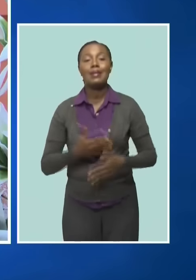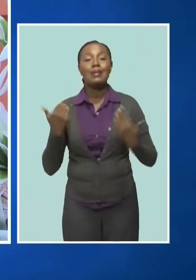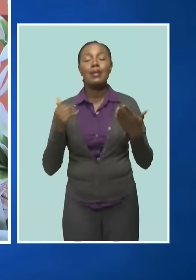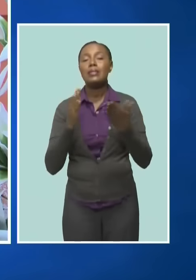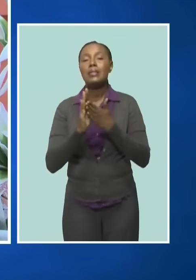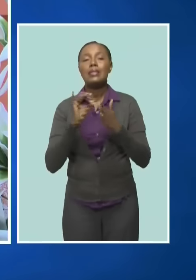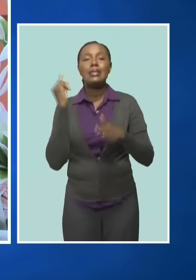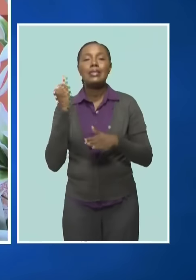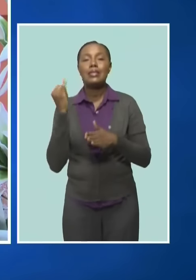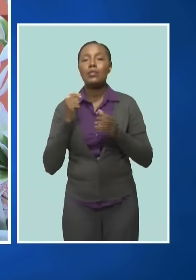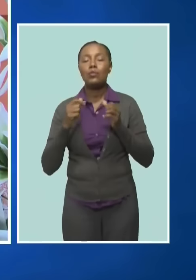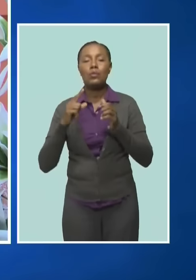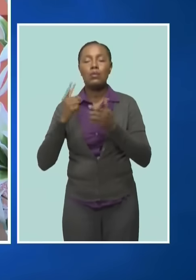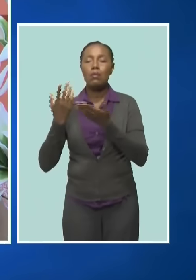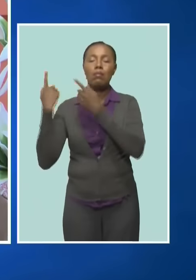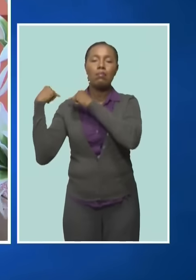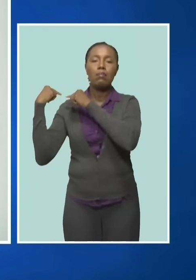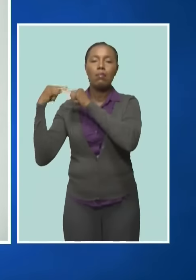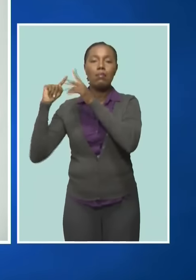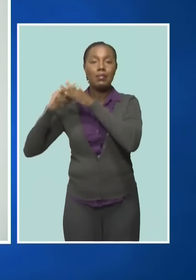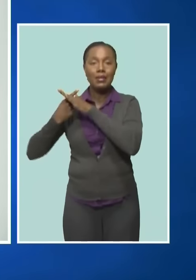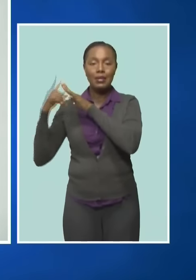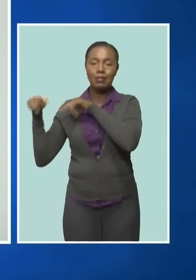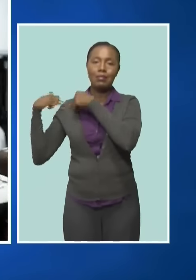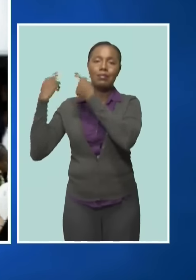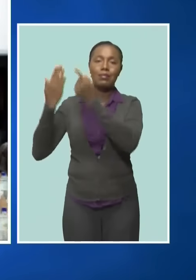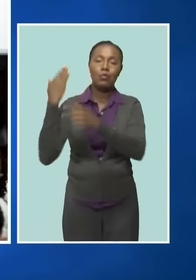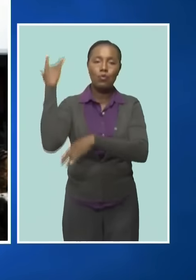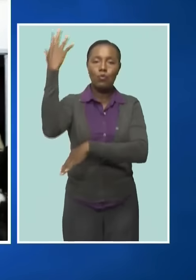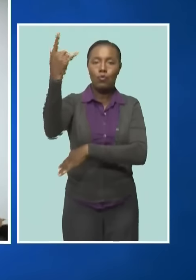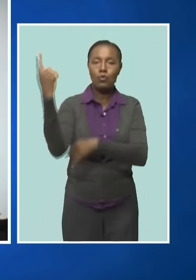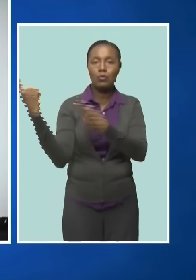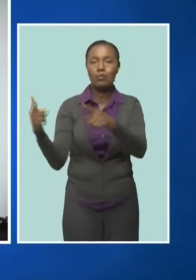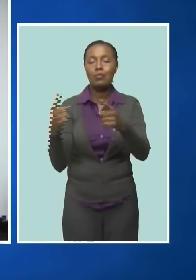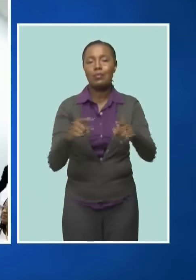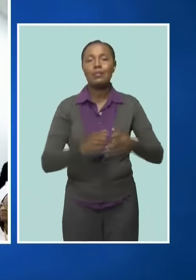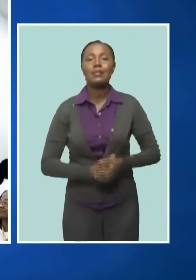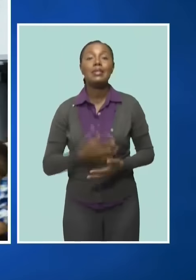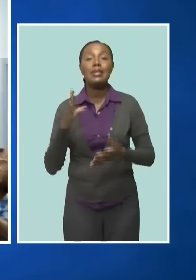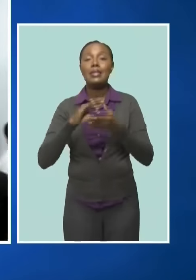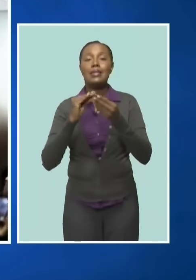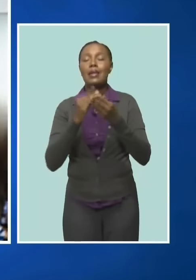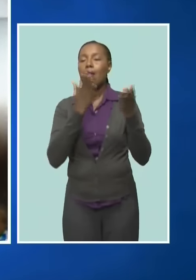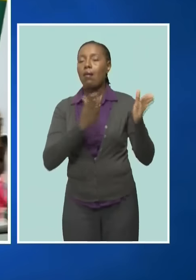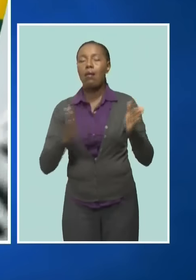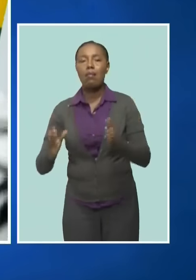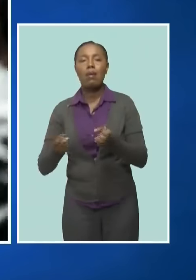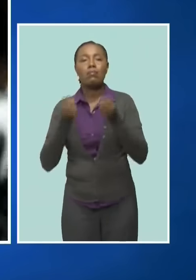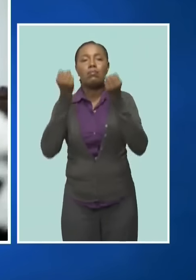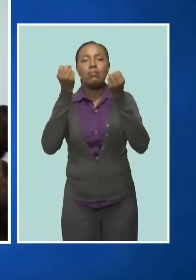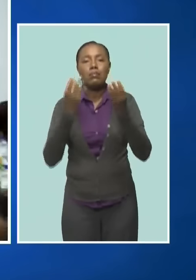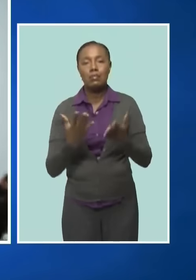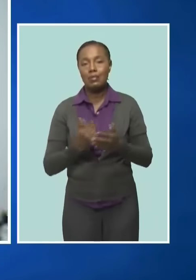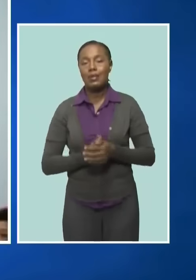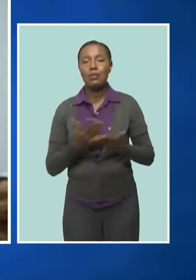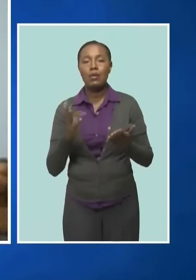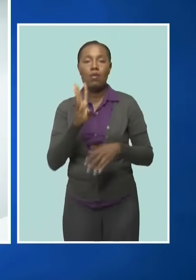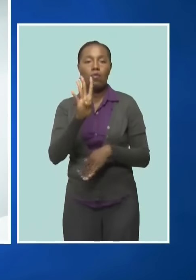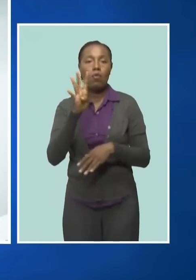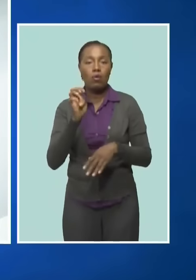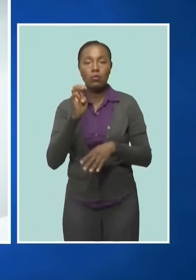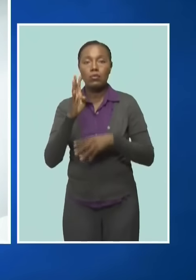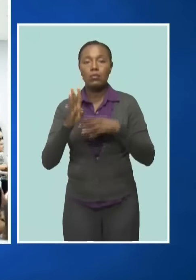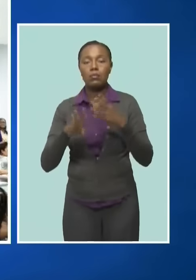come from and where it is poised to go. Mr. Lowe says much is planned and will be addressed by the over 400